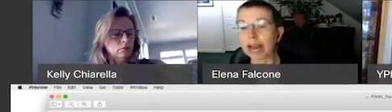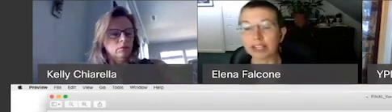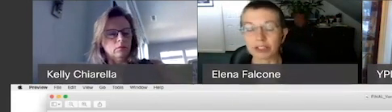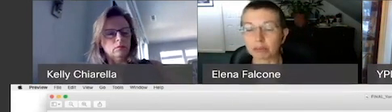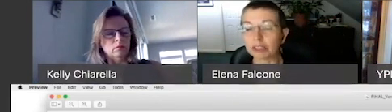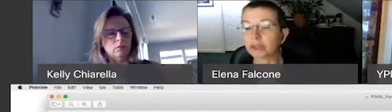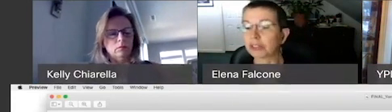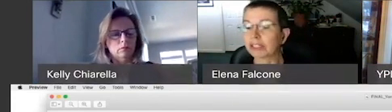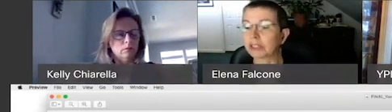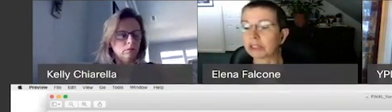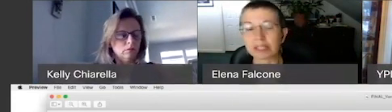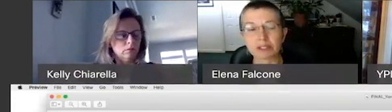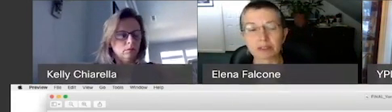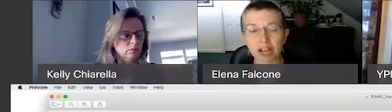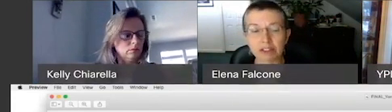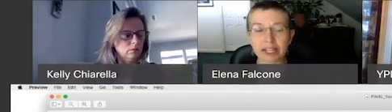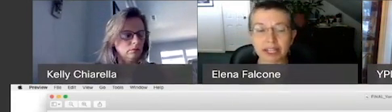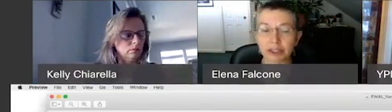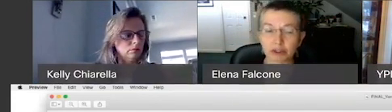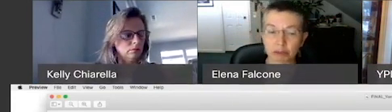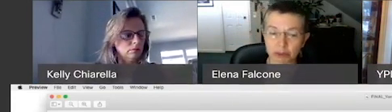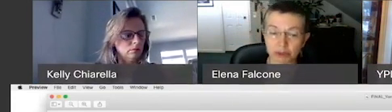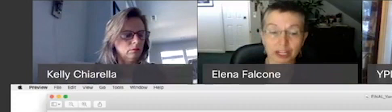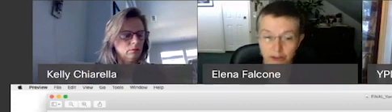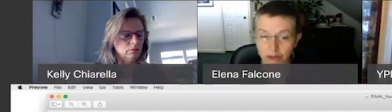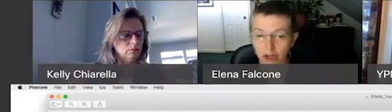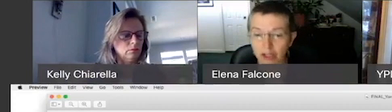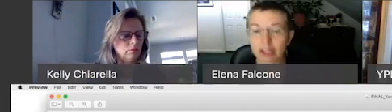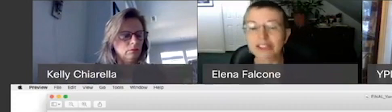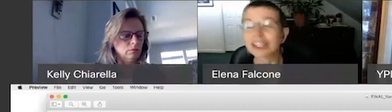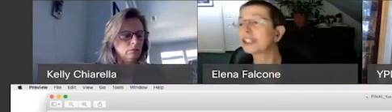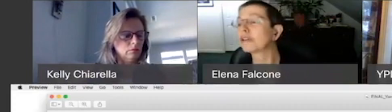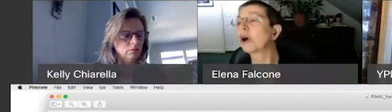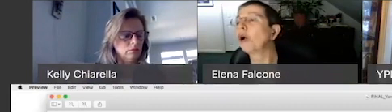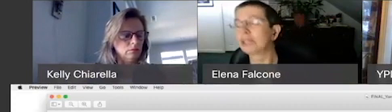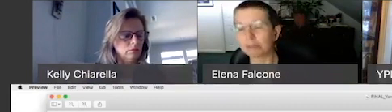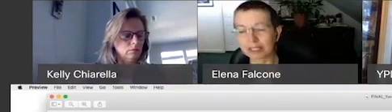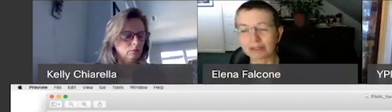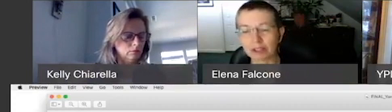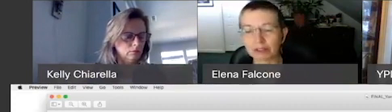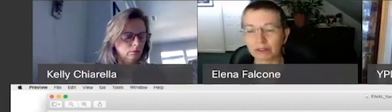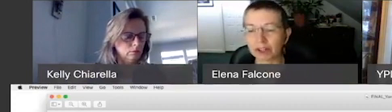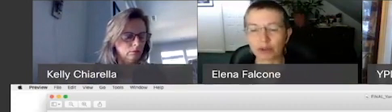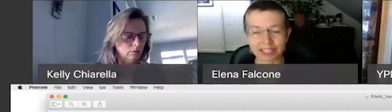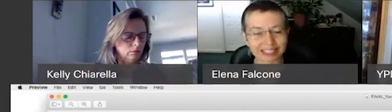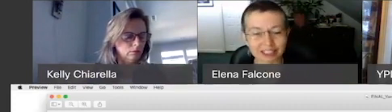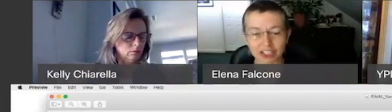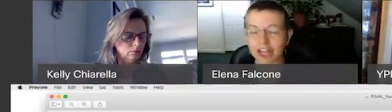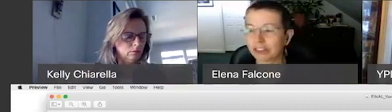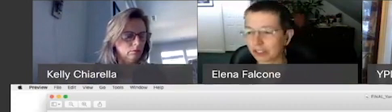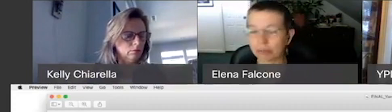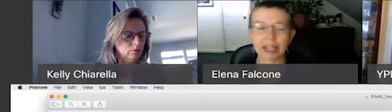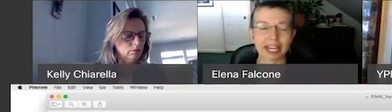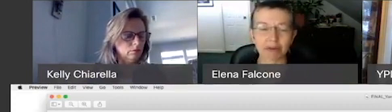how to manage issues related to domestic violence and elder abuse, elder law, selling your home in the midst of the